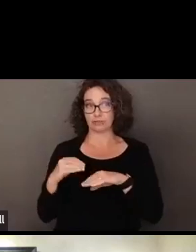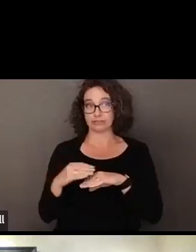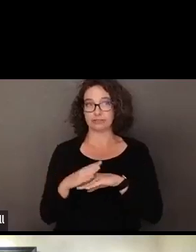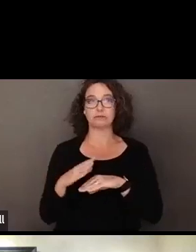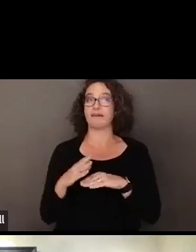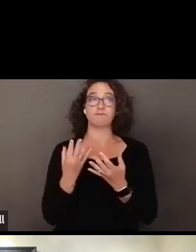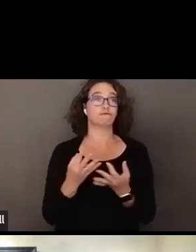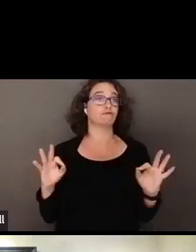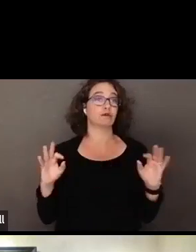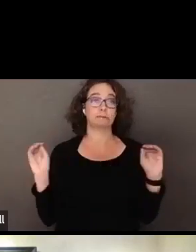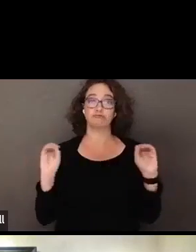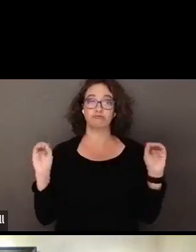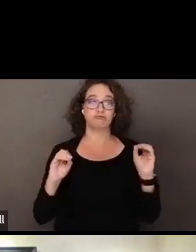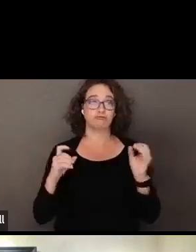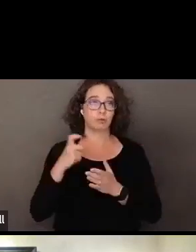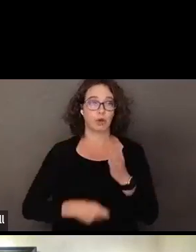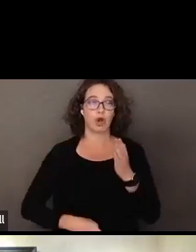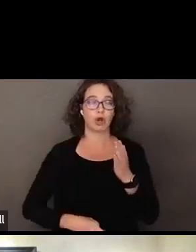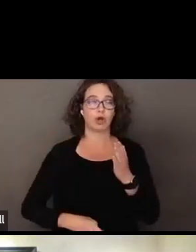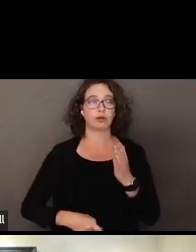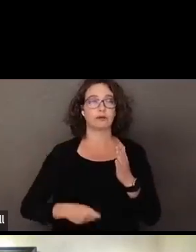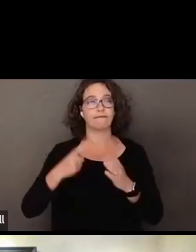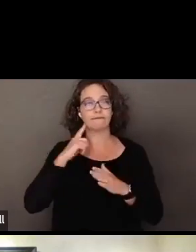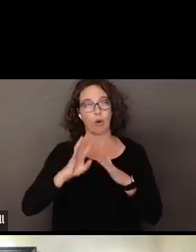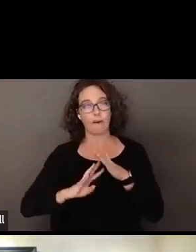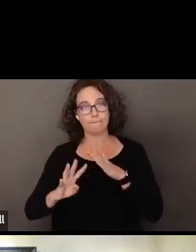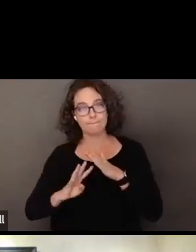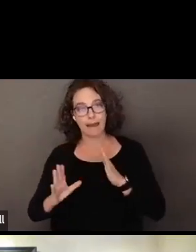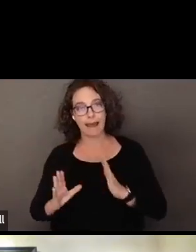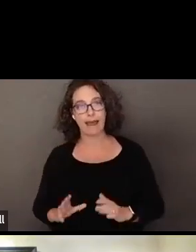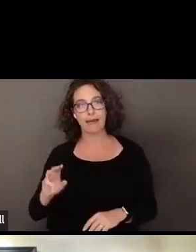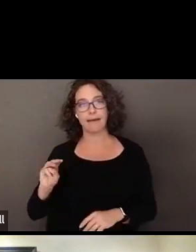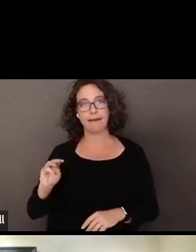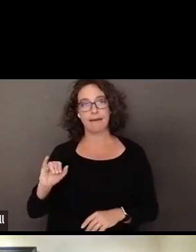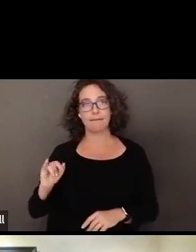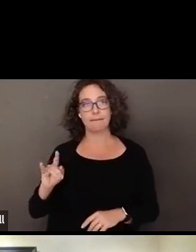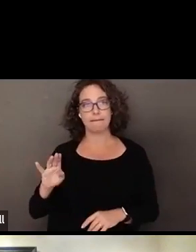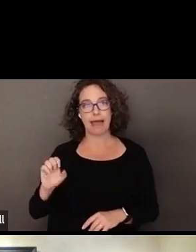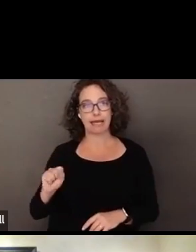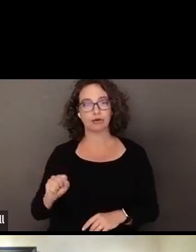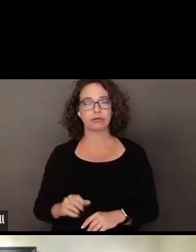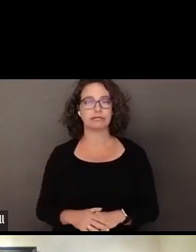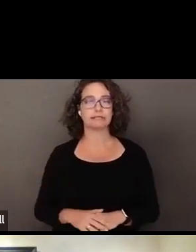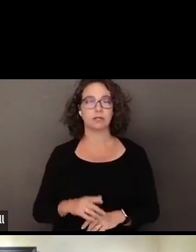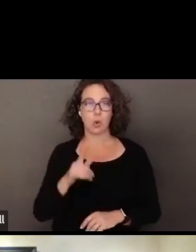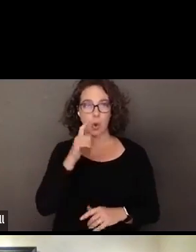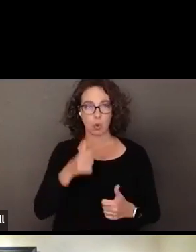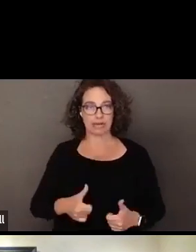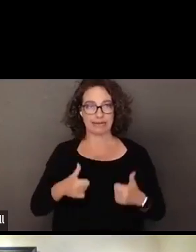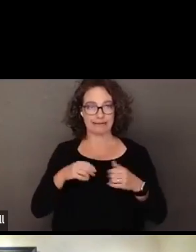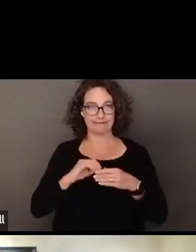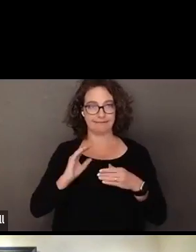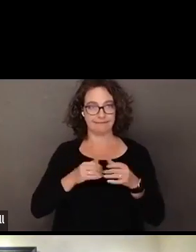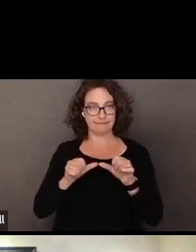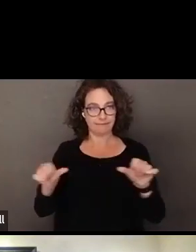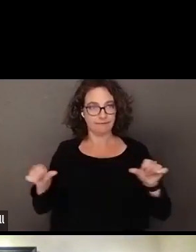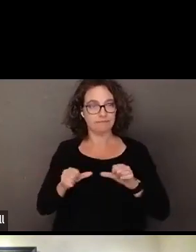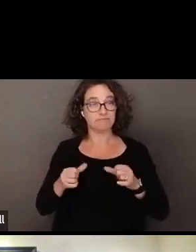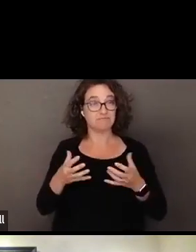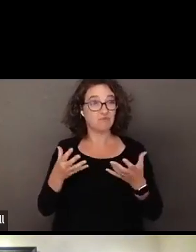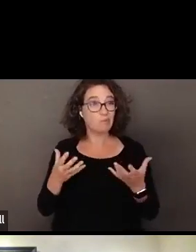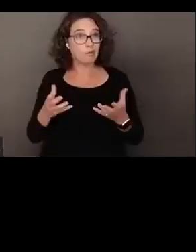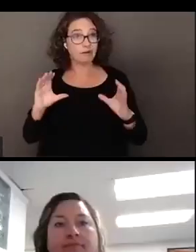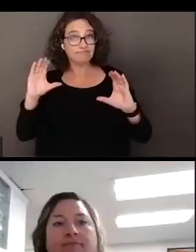charge to migrants, immigrants, and farmers who are in our area who would like to seek some